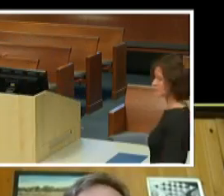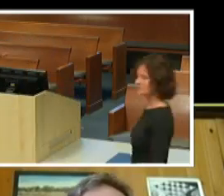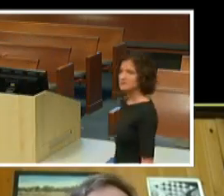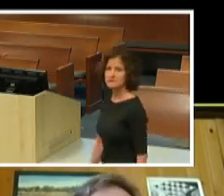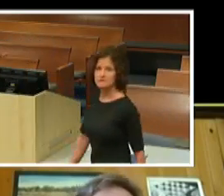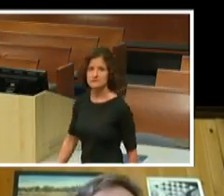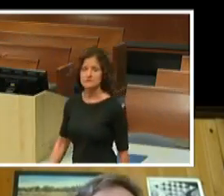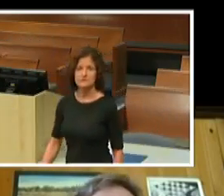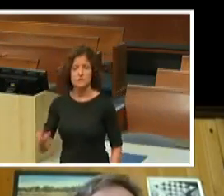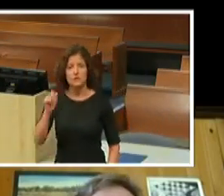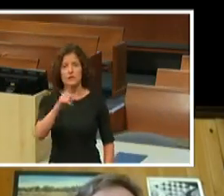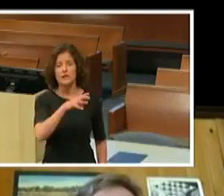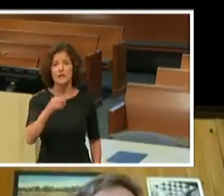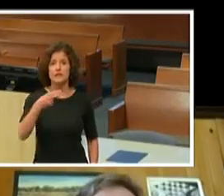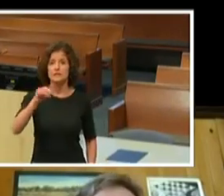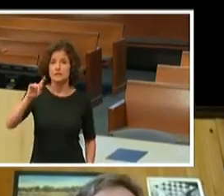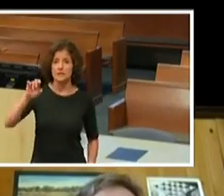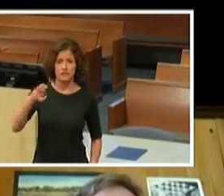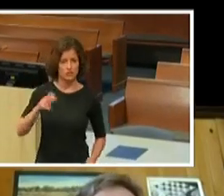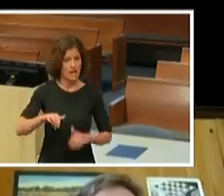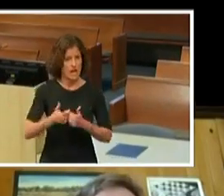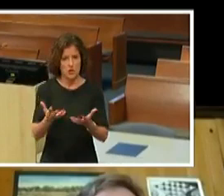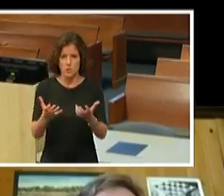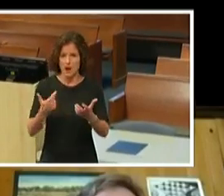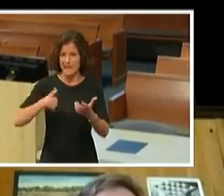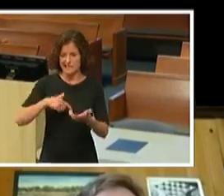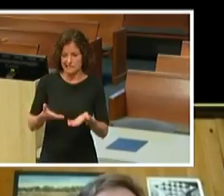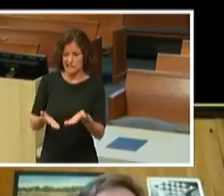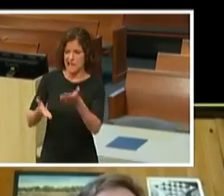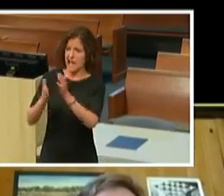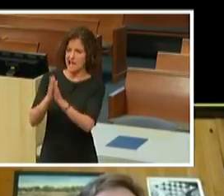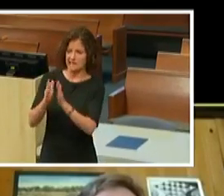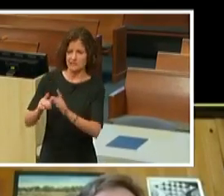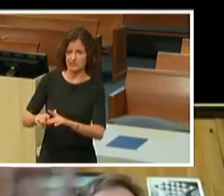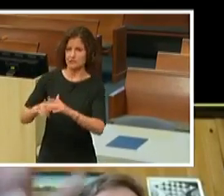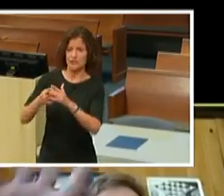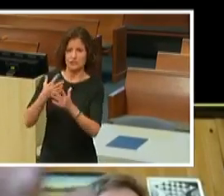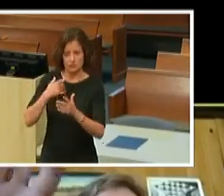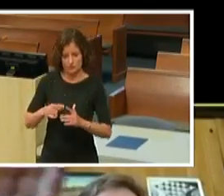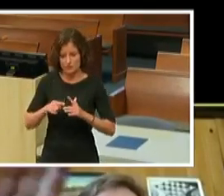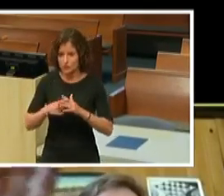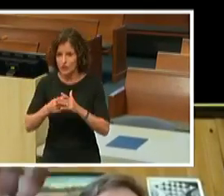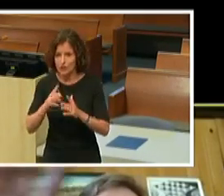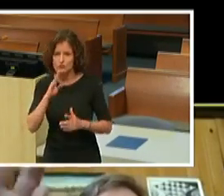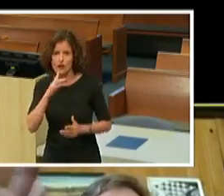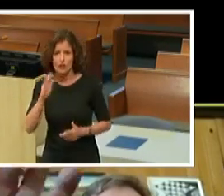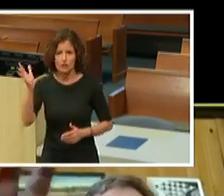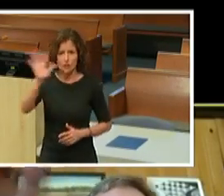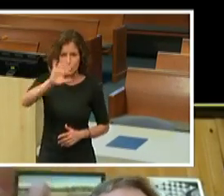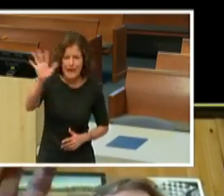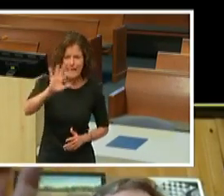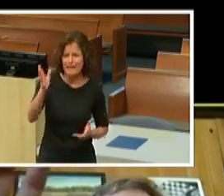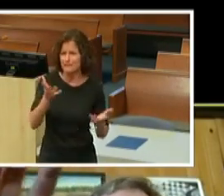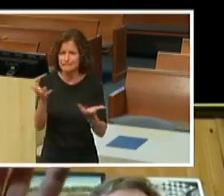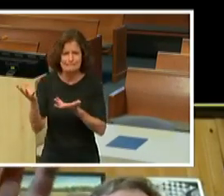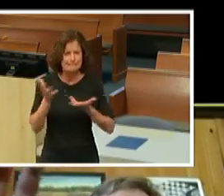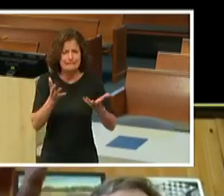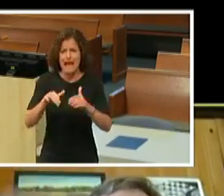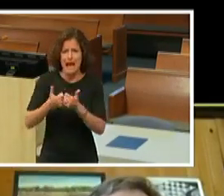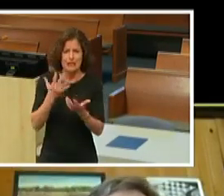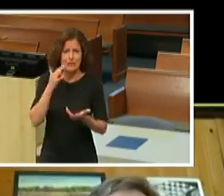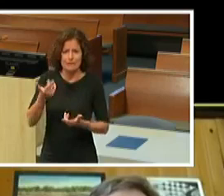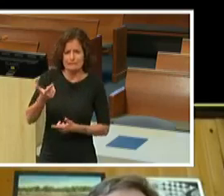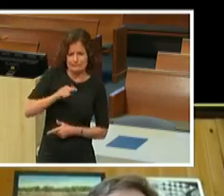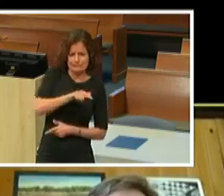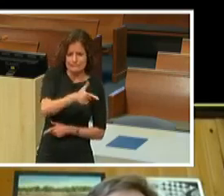Okay, and Hutch, how would you like us to ask to speak? Should we start talking or like wave? You're not really catching my waving, which I understand. You're not looking at the